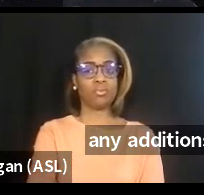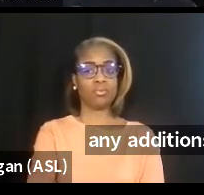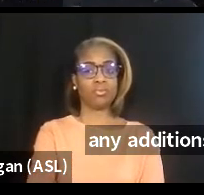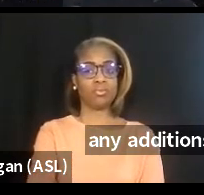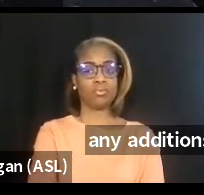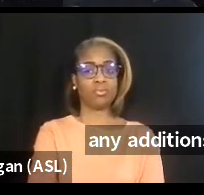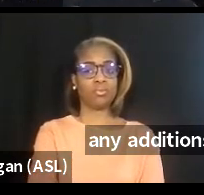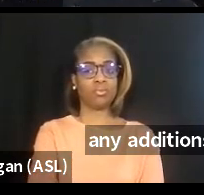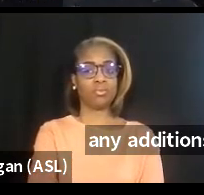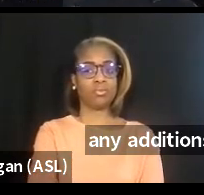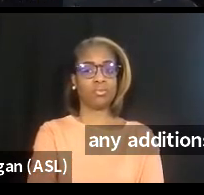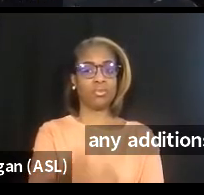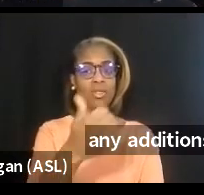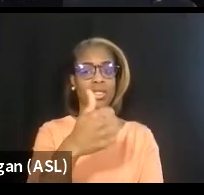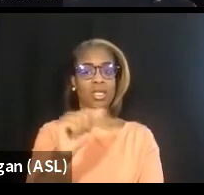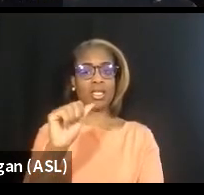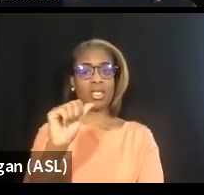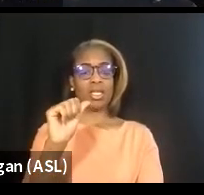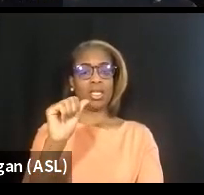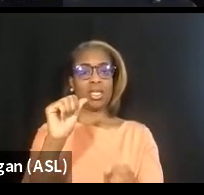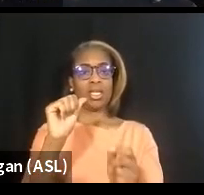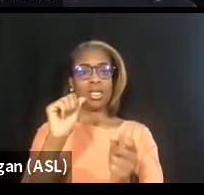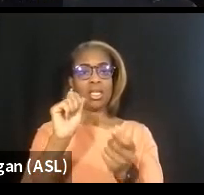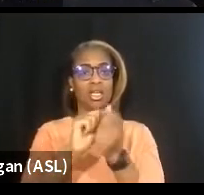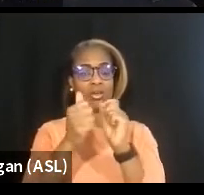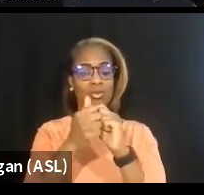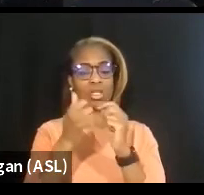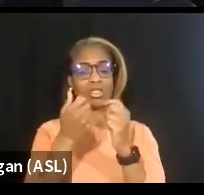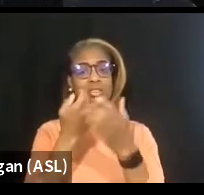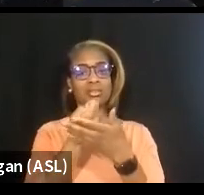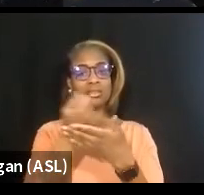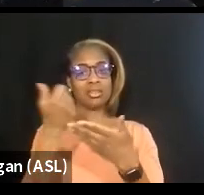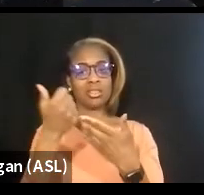Any corrections or deletions anyone would like to make?